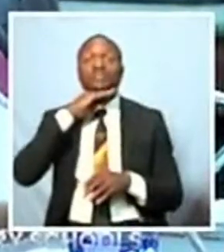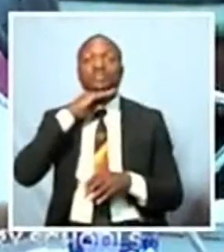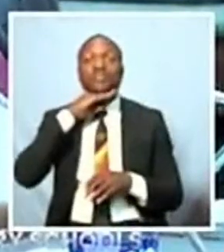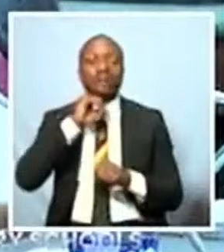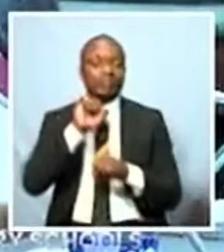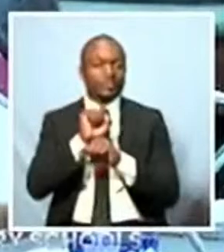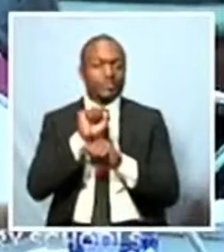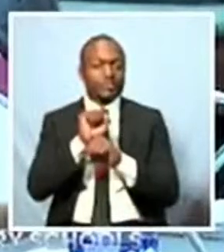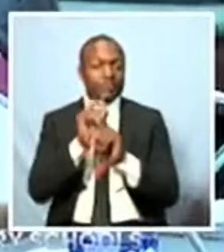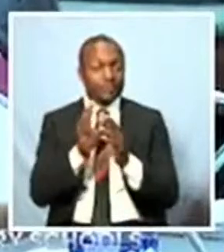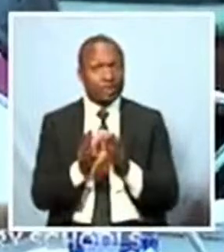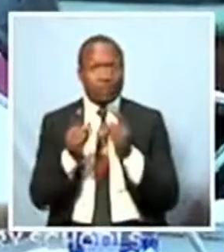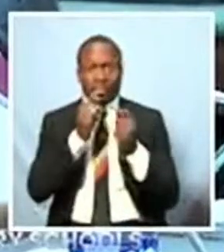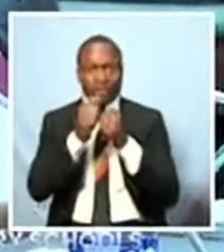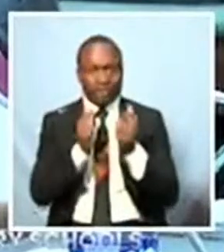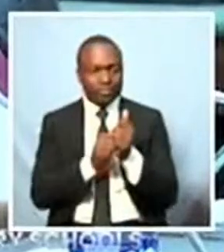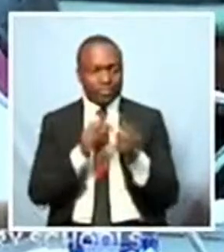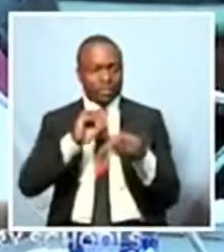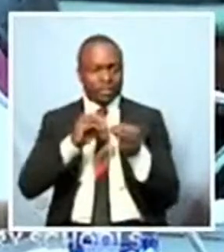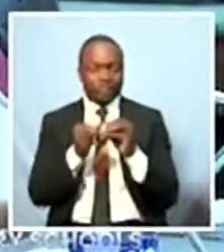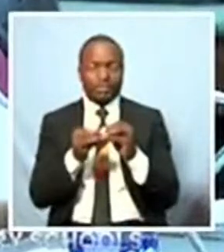Are we talking about the numbers,